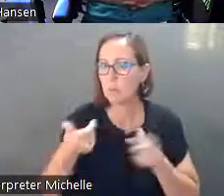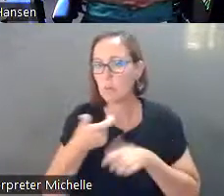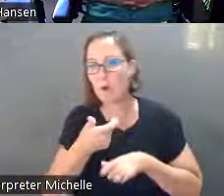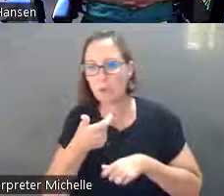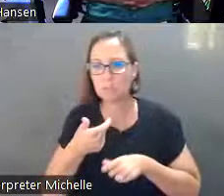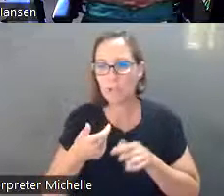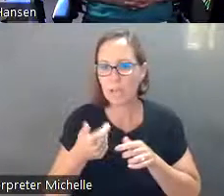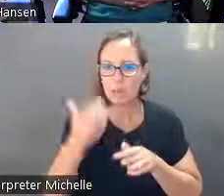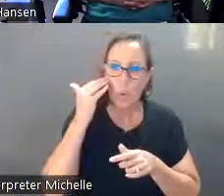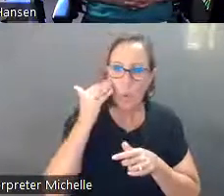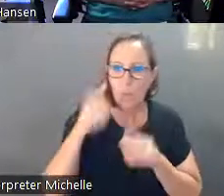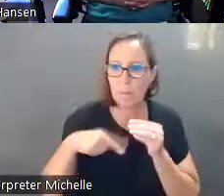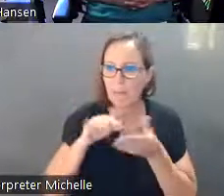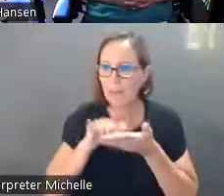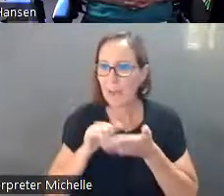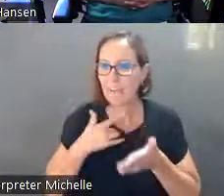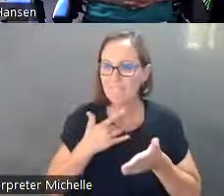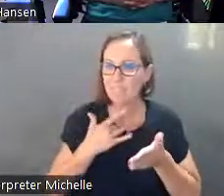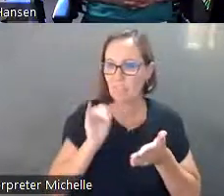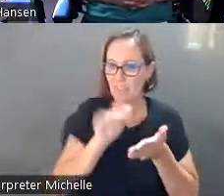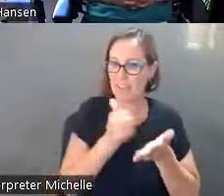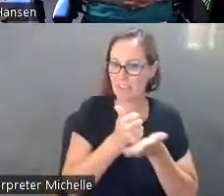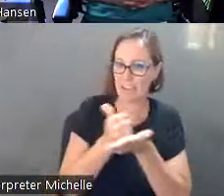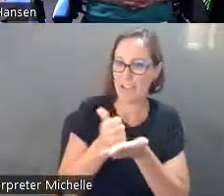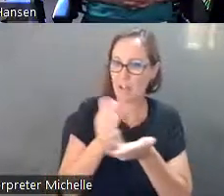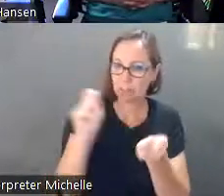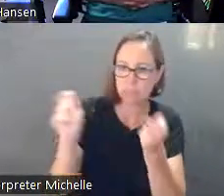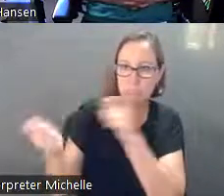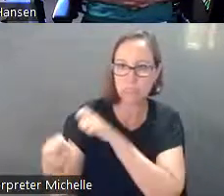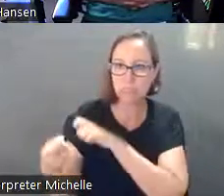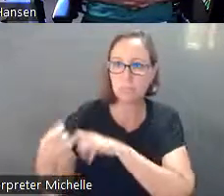I just feel like it could help shift transformation.